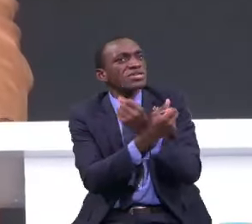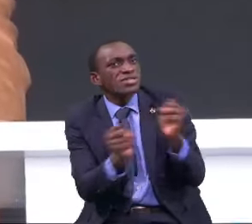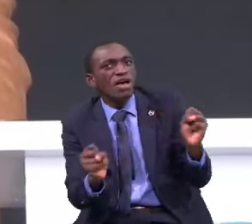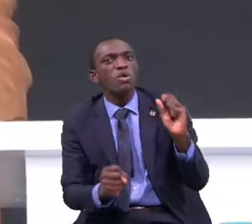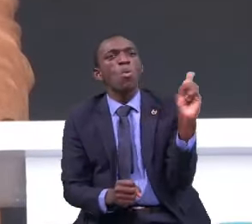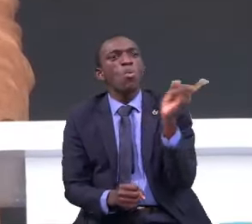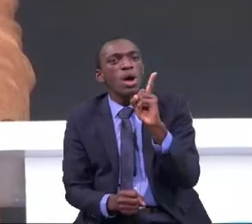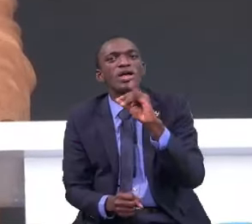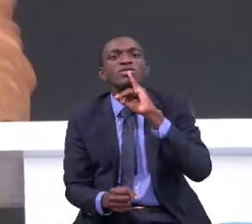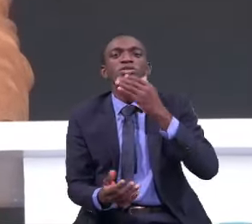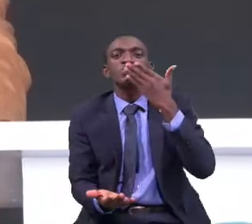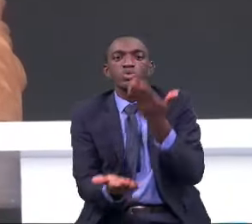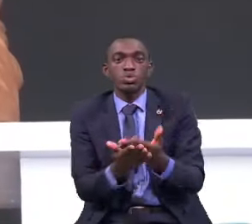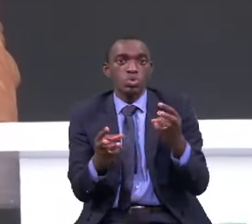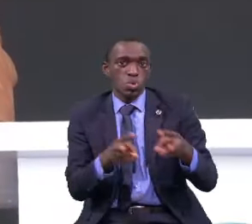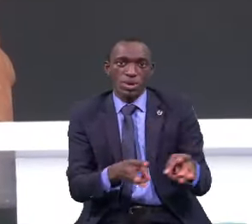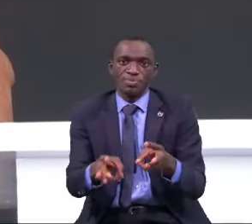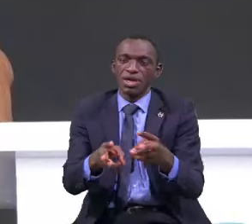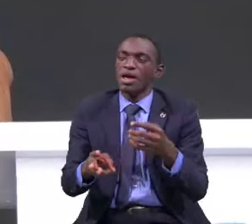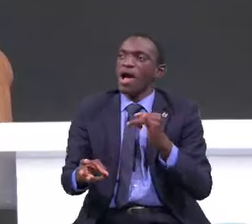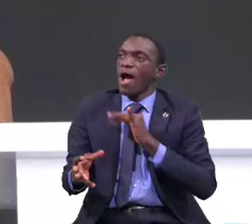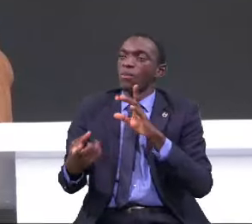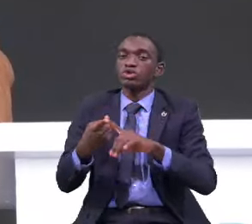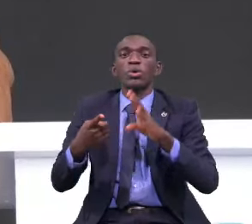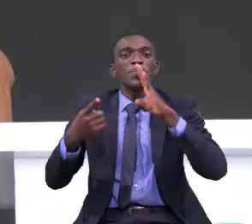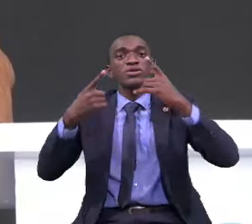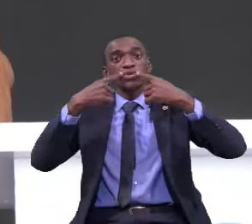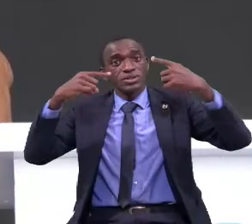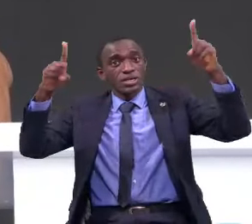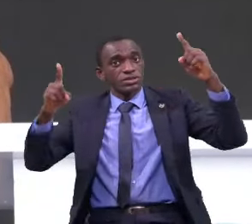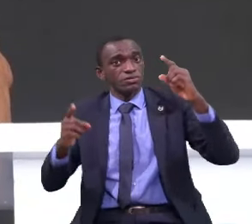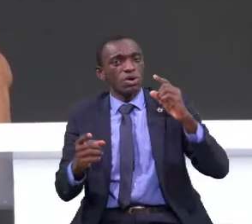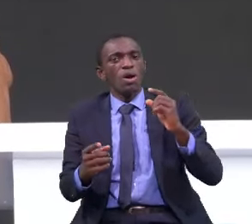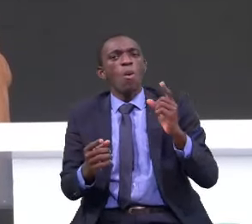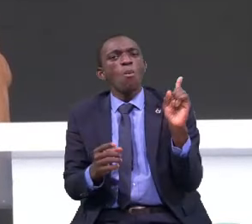I want to be successful. Where is the good way?